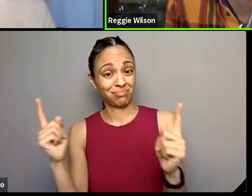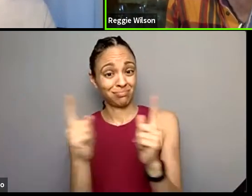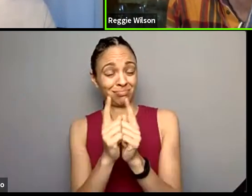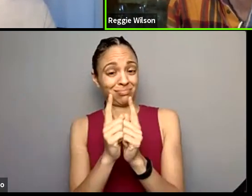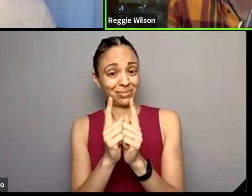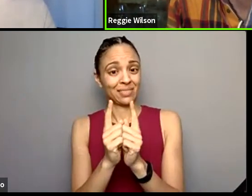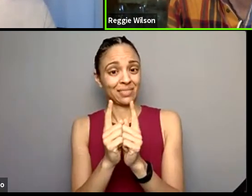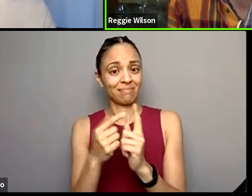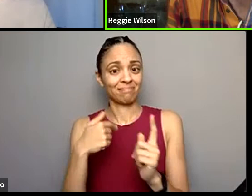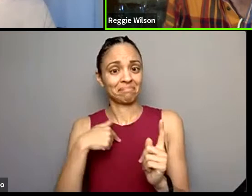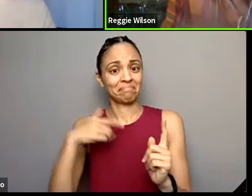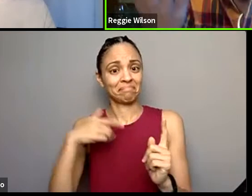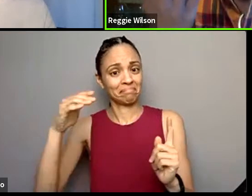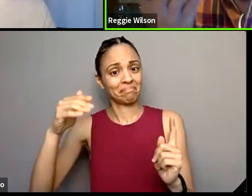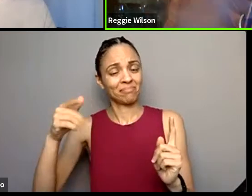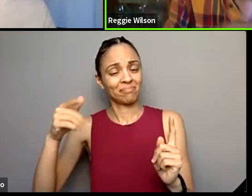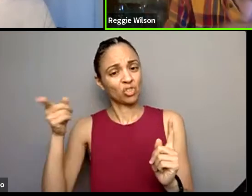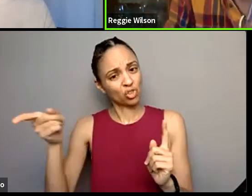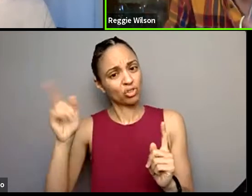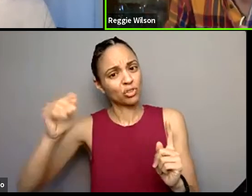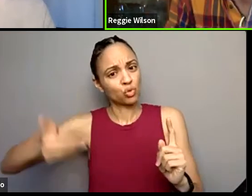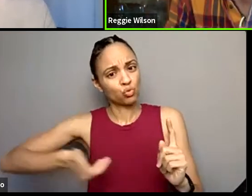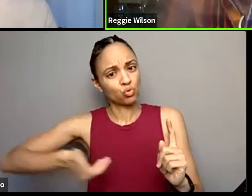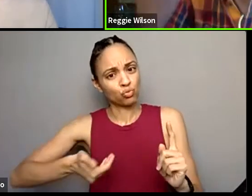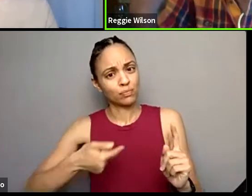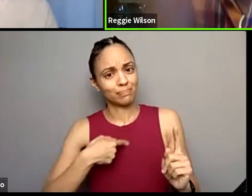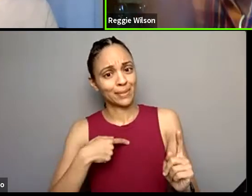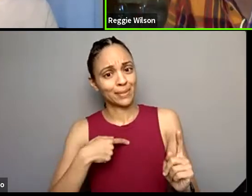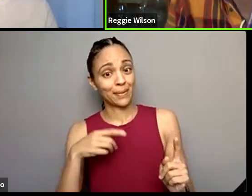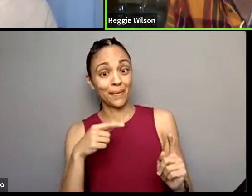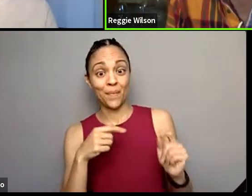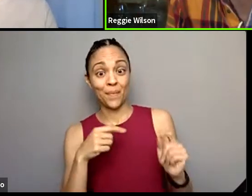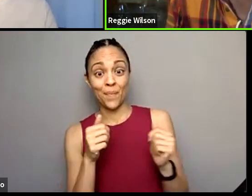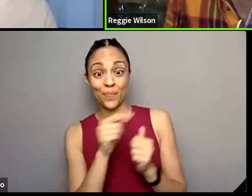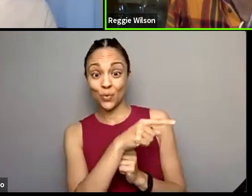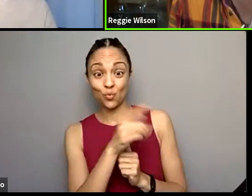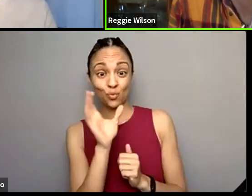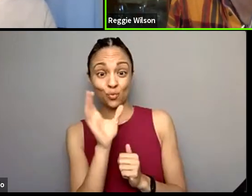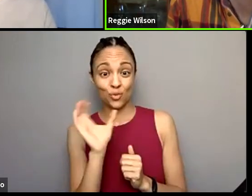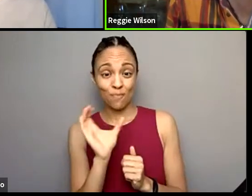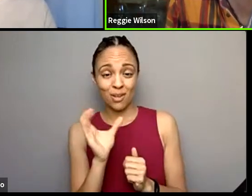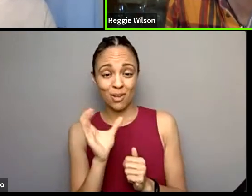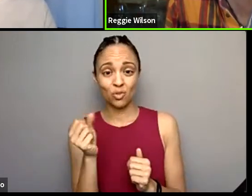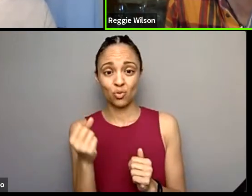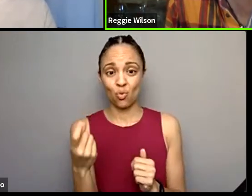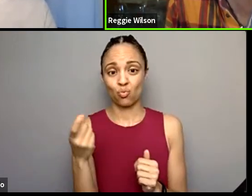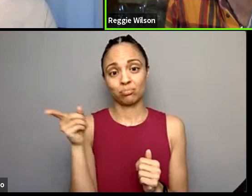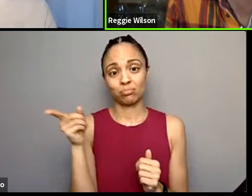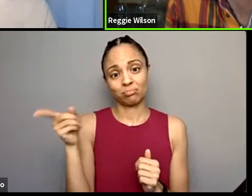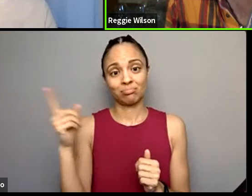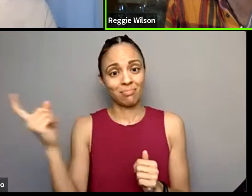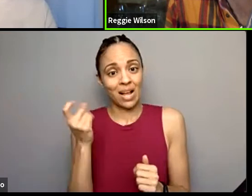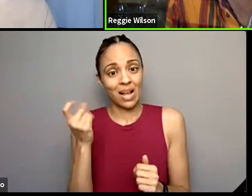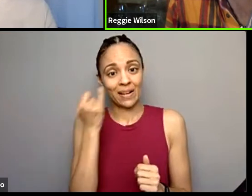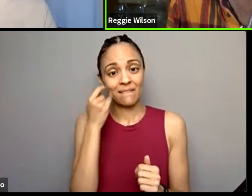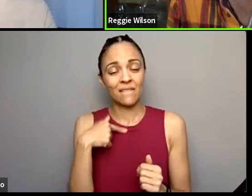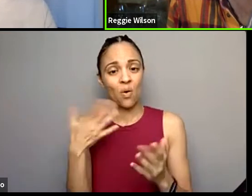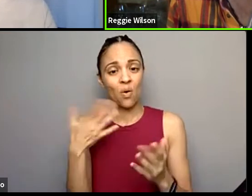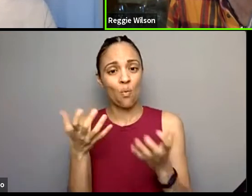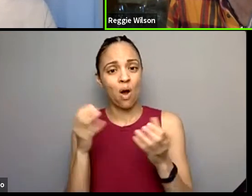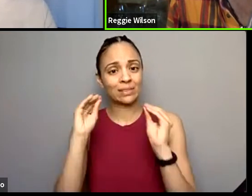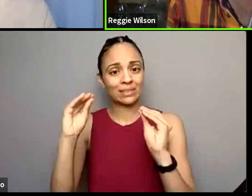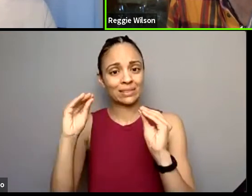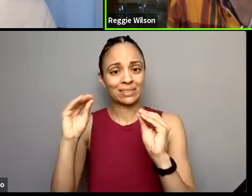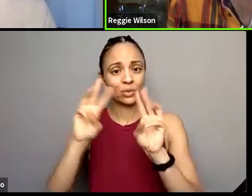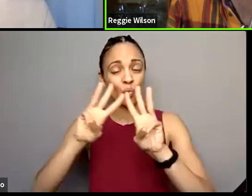And Mama Germaine's like, oh, you want to teach a workshop? I was like, yeah, sure, I'll teach a workshop. So I taught a workshop. And after it, Michelle came